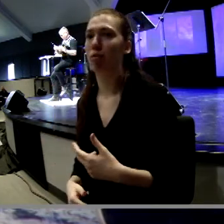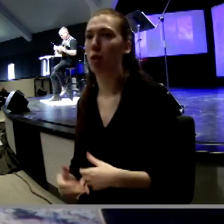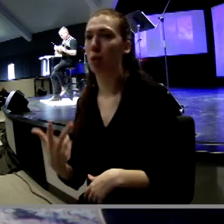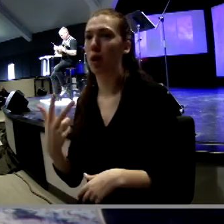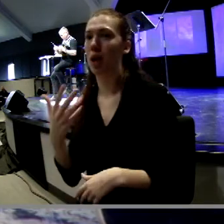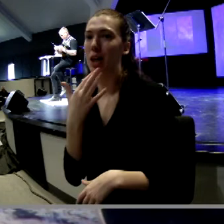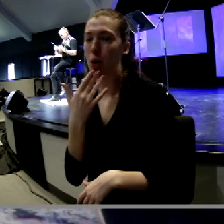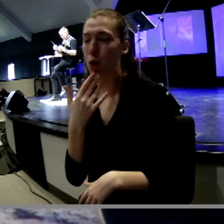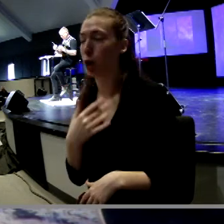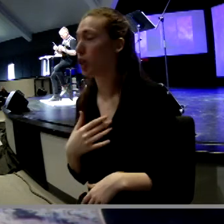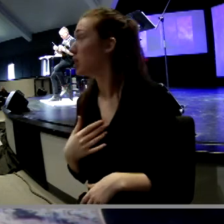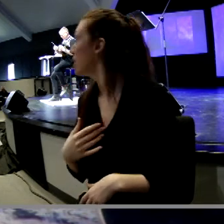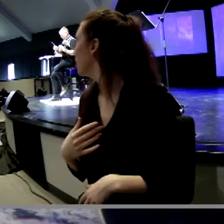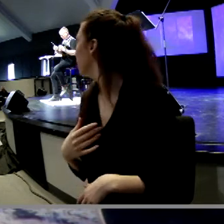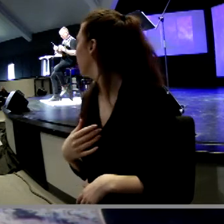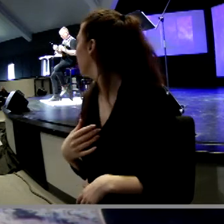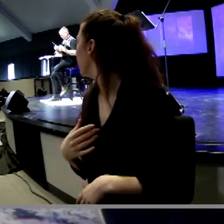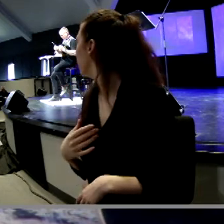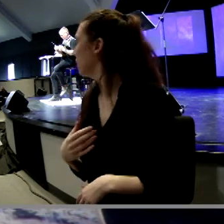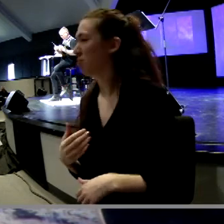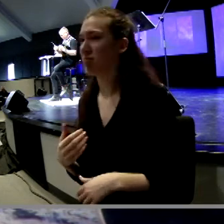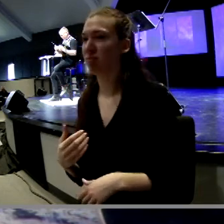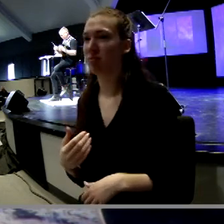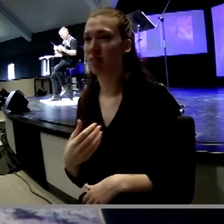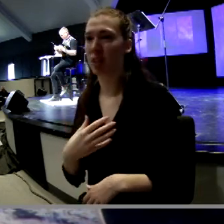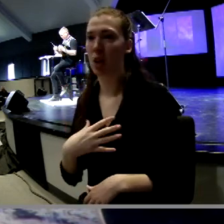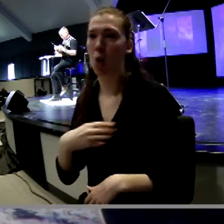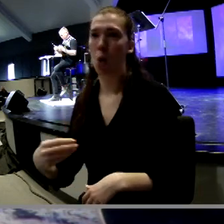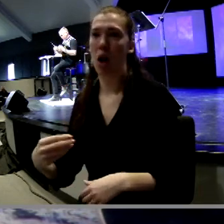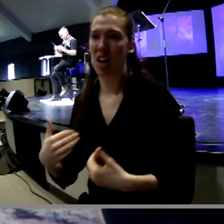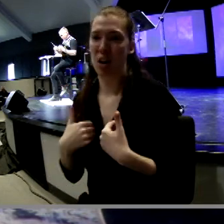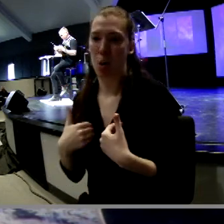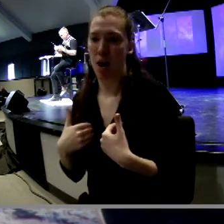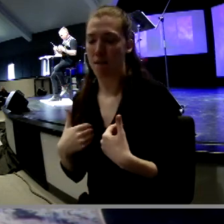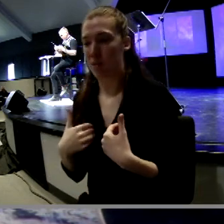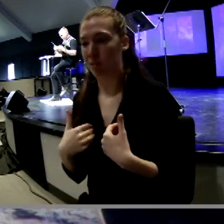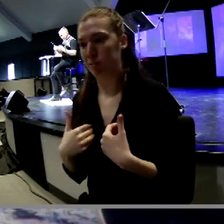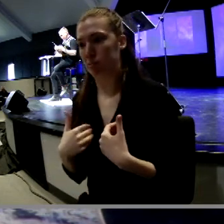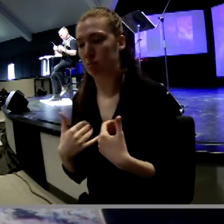colors, I don't have white up here, which is a little bit of a challenge.